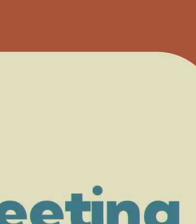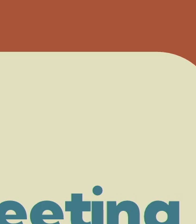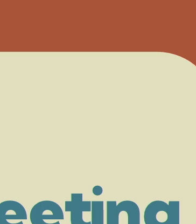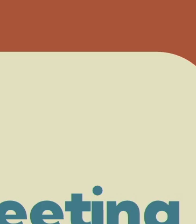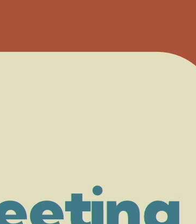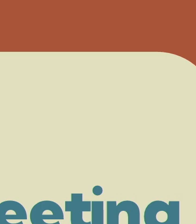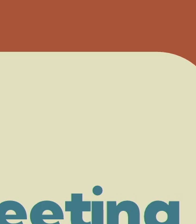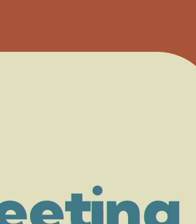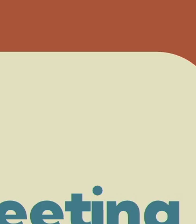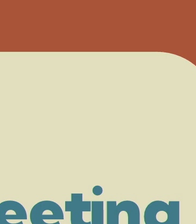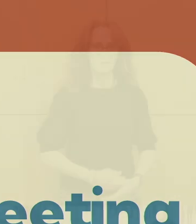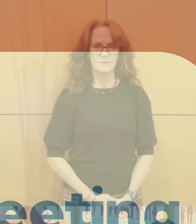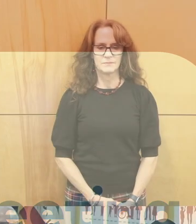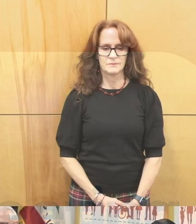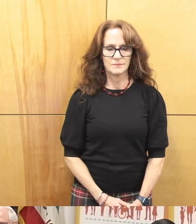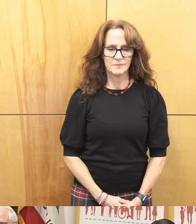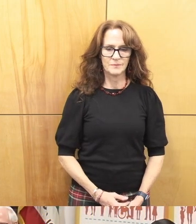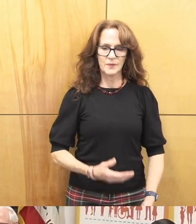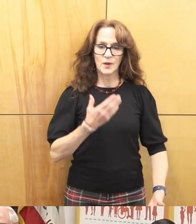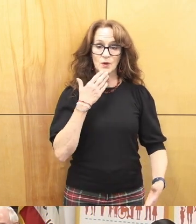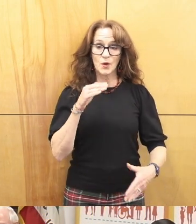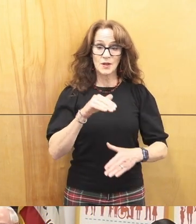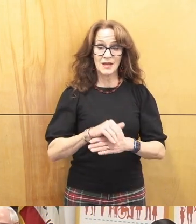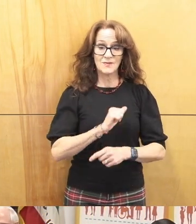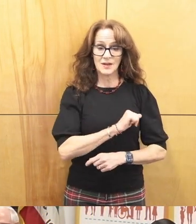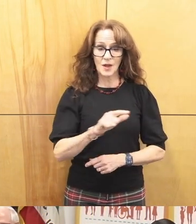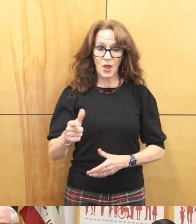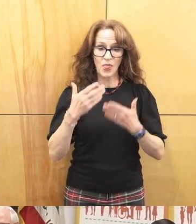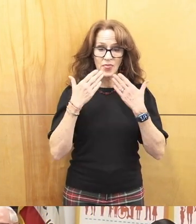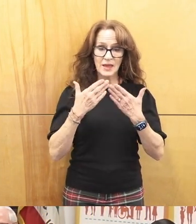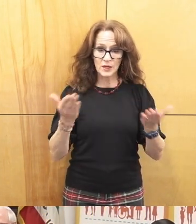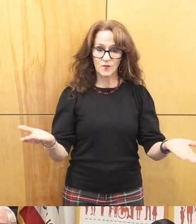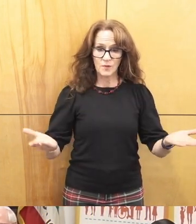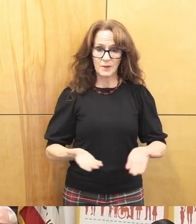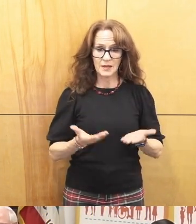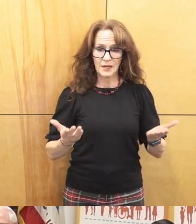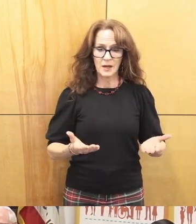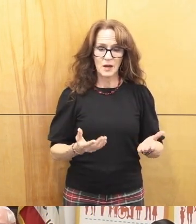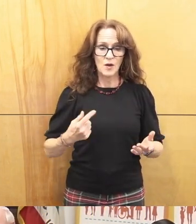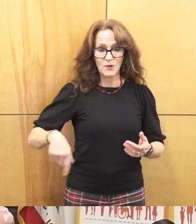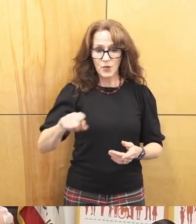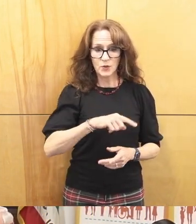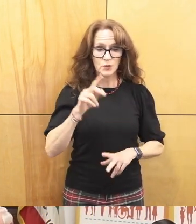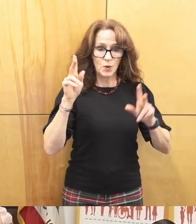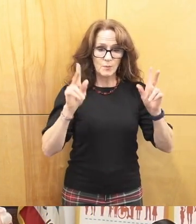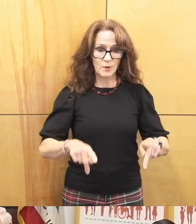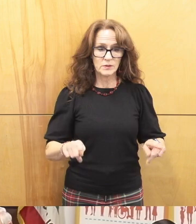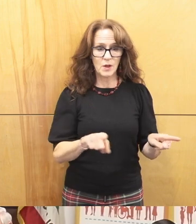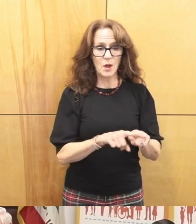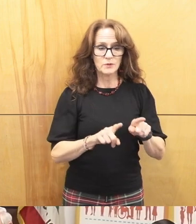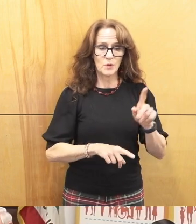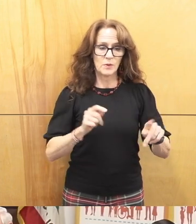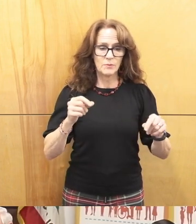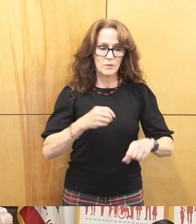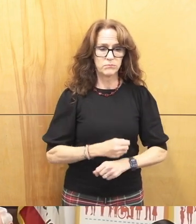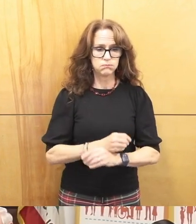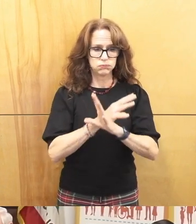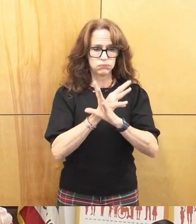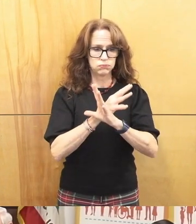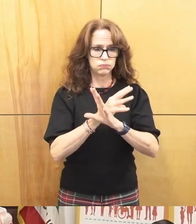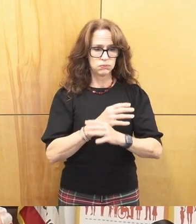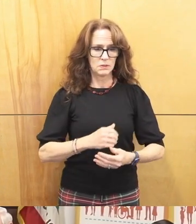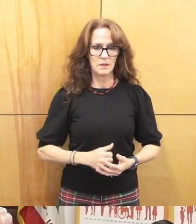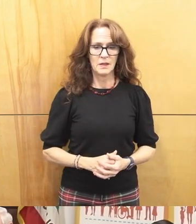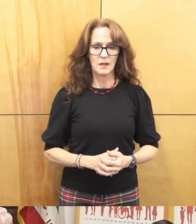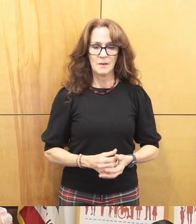Good evening, everyone. Thank you for being here. For those of you in person and also for those who are watching us live streaming,